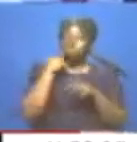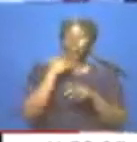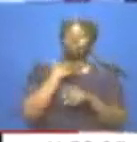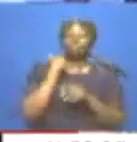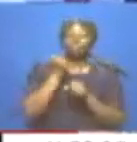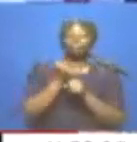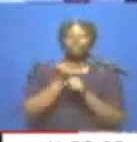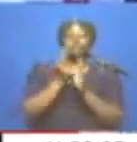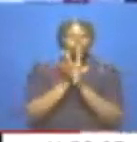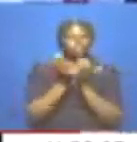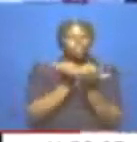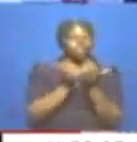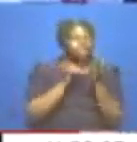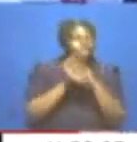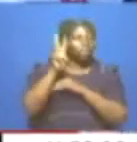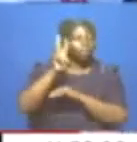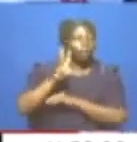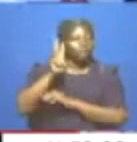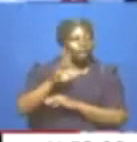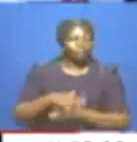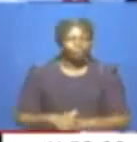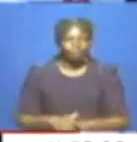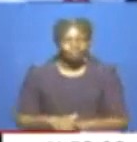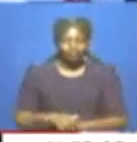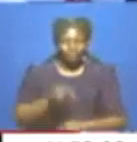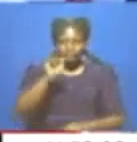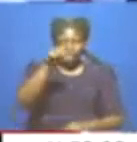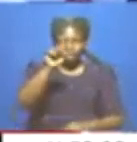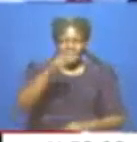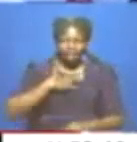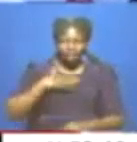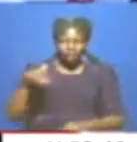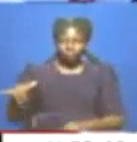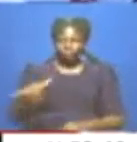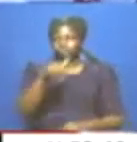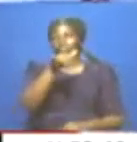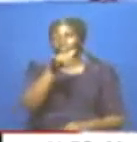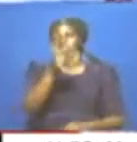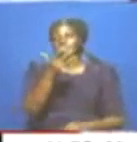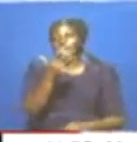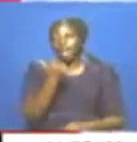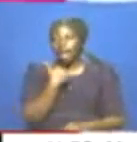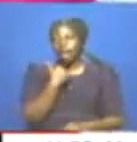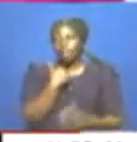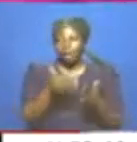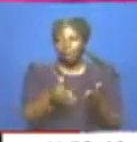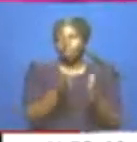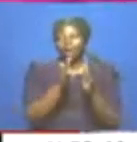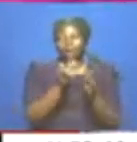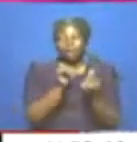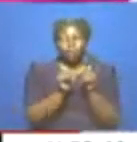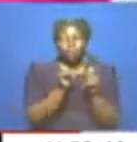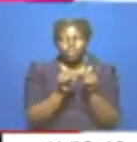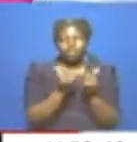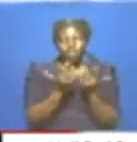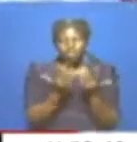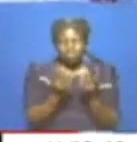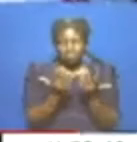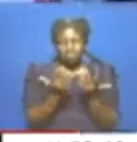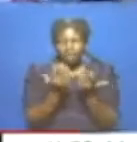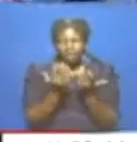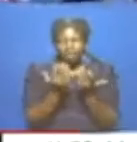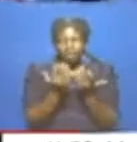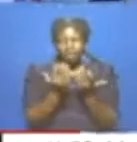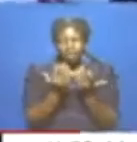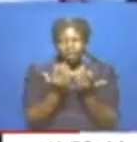from not? Yeah. Our flight comes in with a way that free trade can exist with the upcountry and